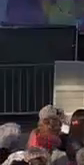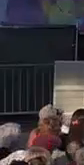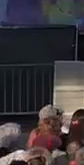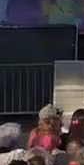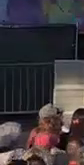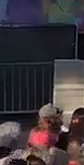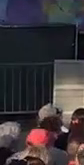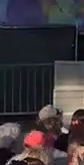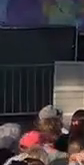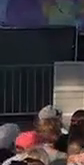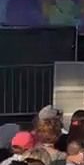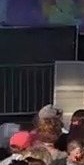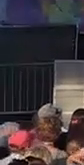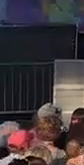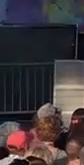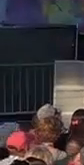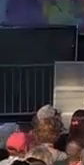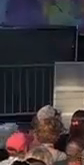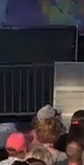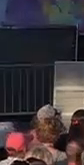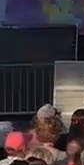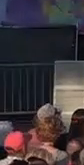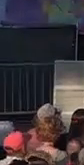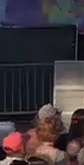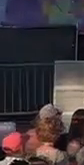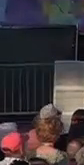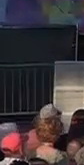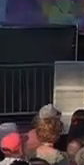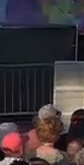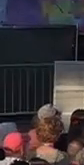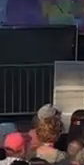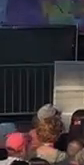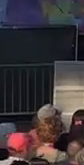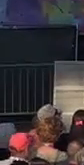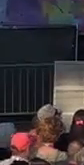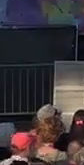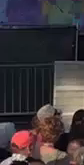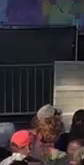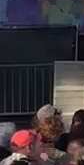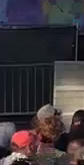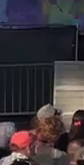Pride Youth Marching Band Director, Russ Spurley.